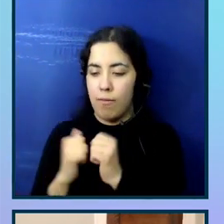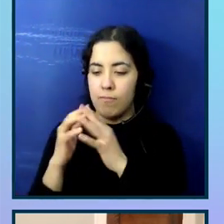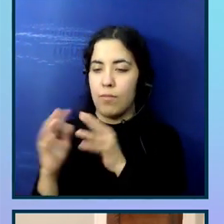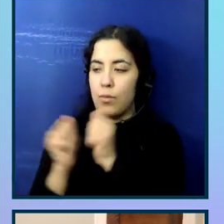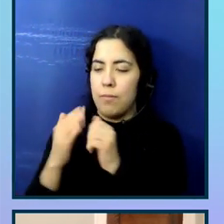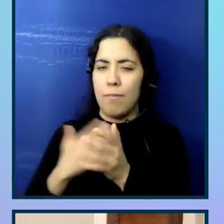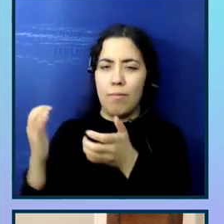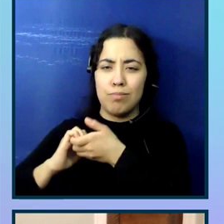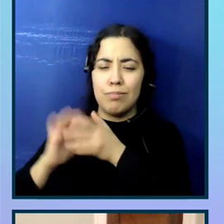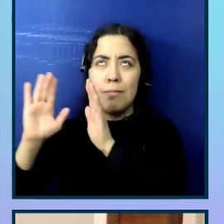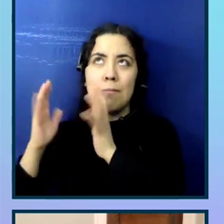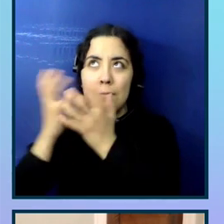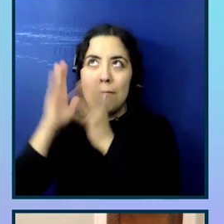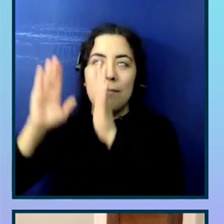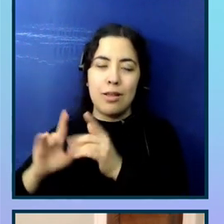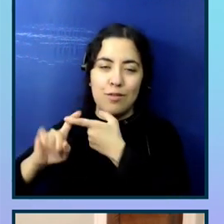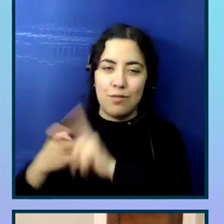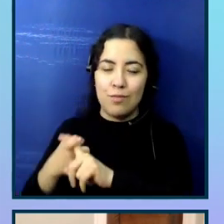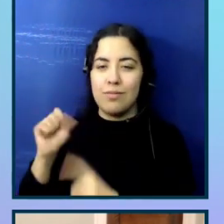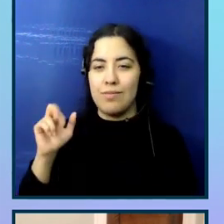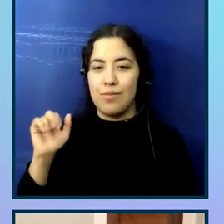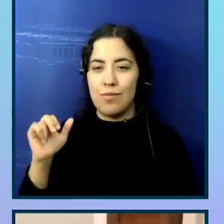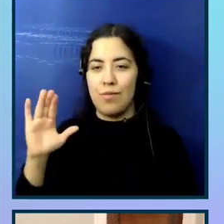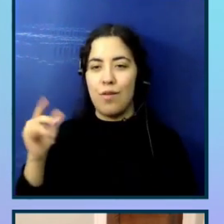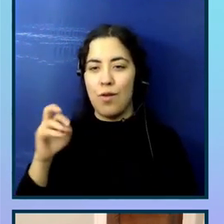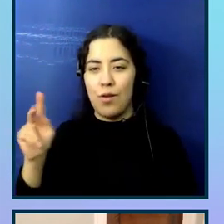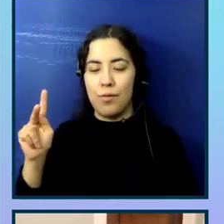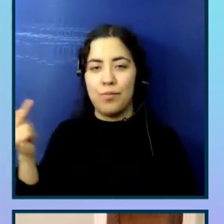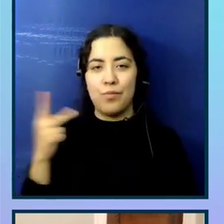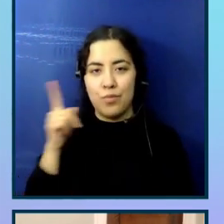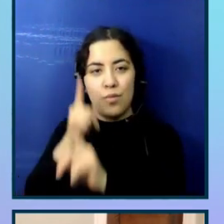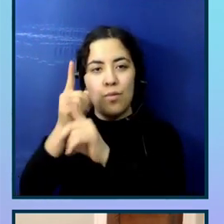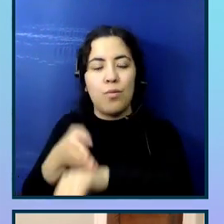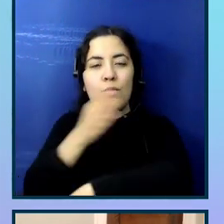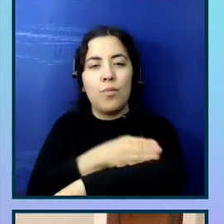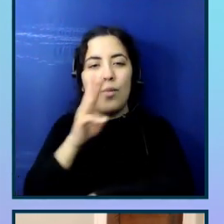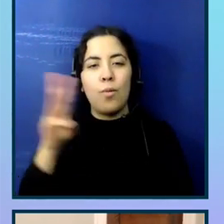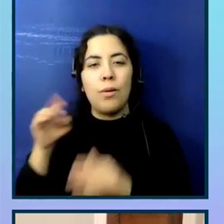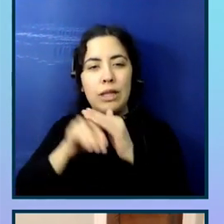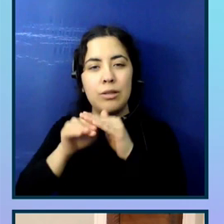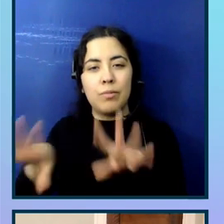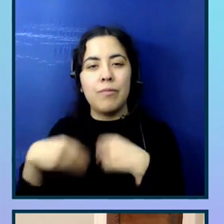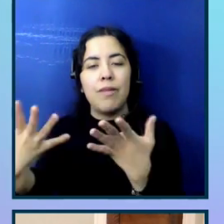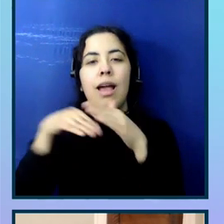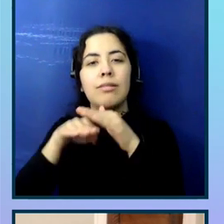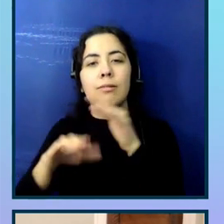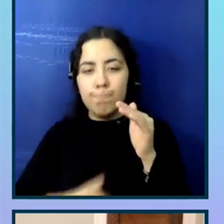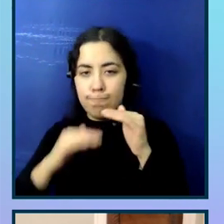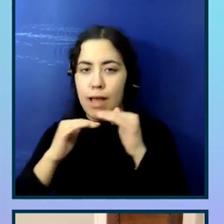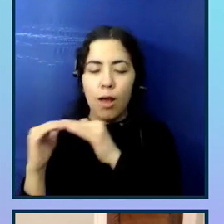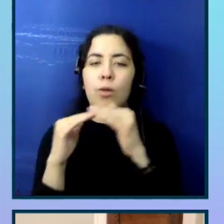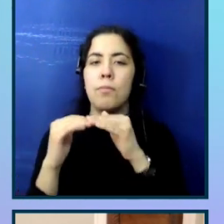amazing partner and friend, Sarah Clark. We have a goal to improve web accessibility by providing accessible, equitable,